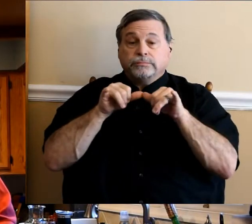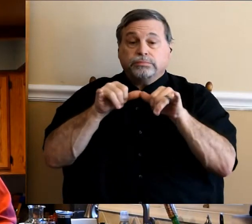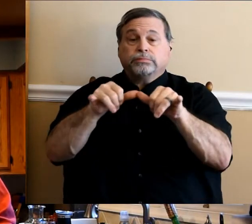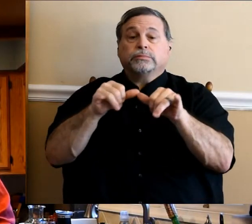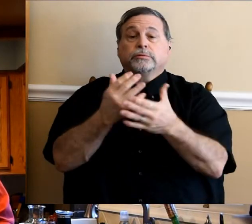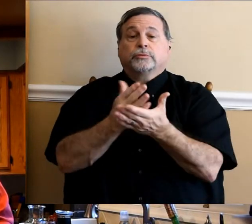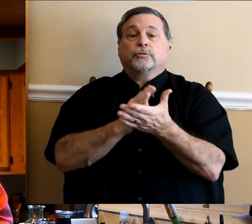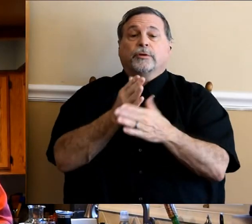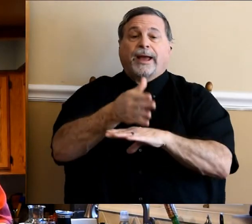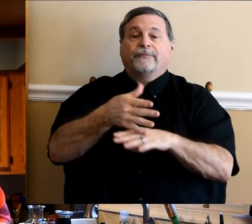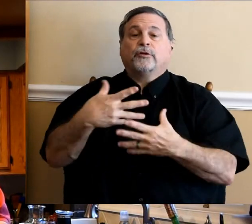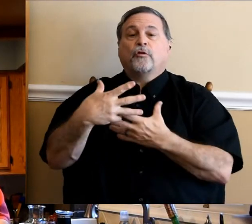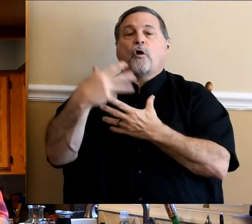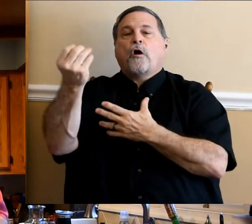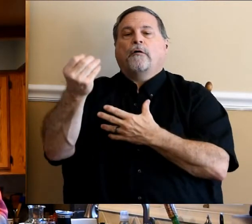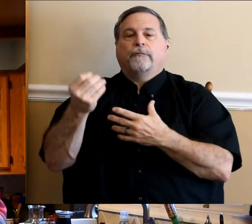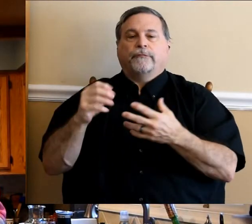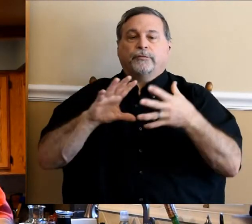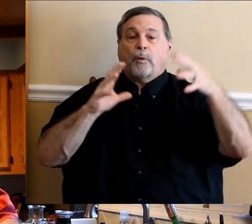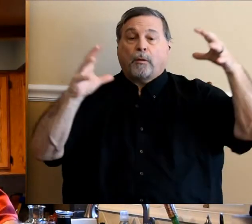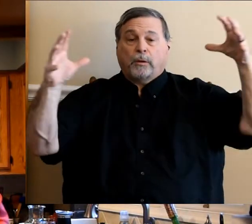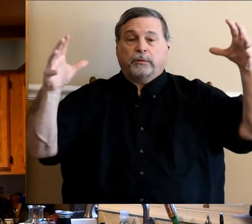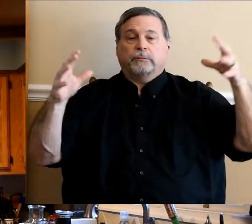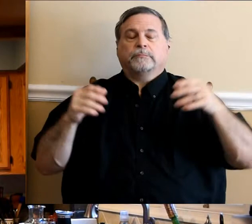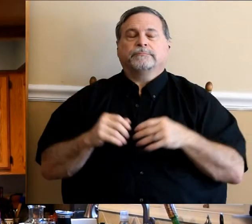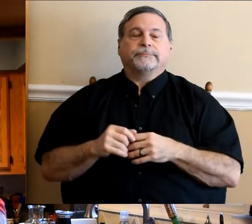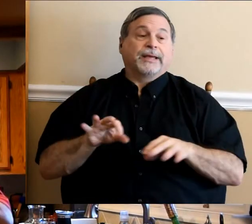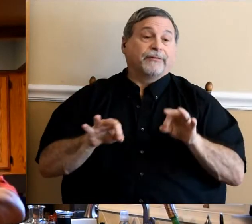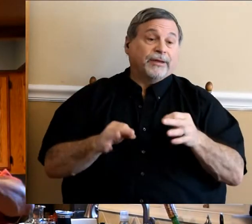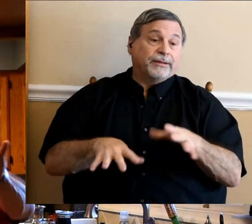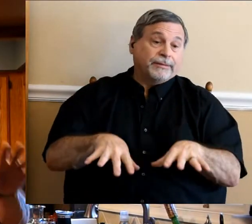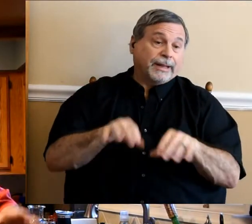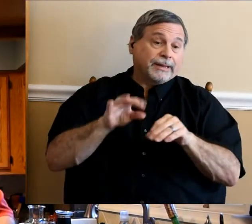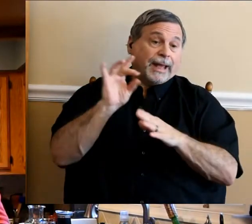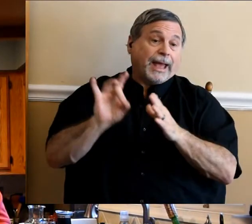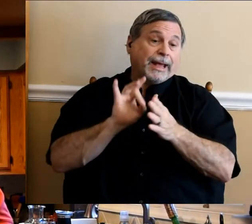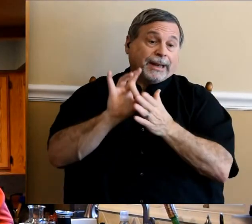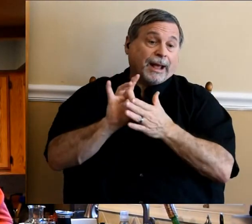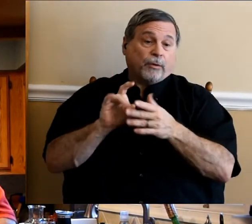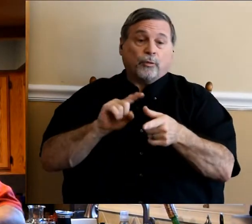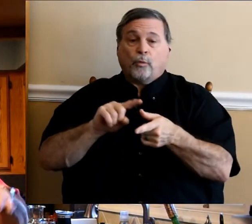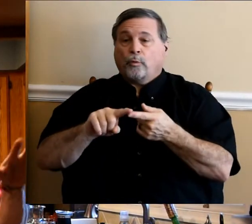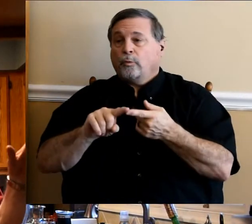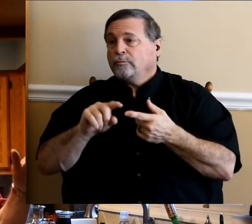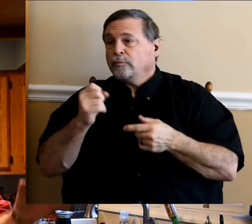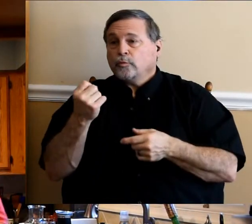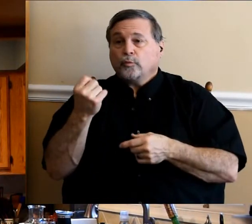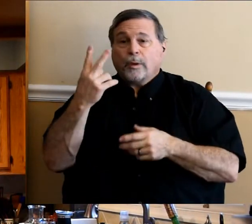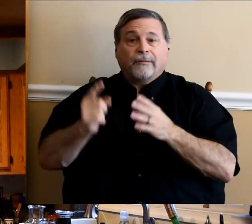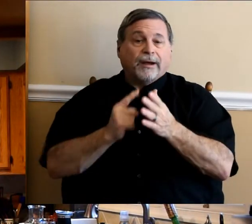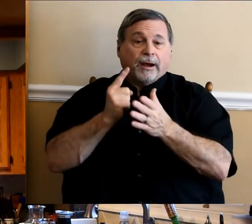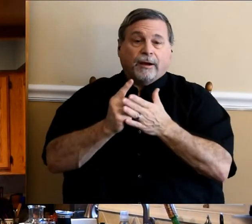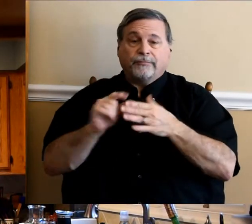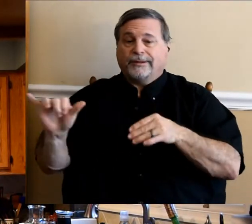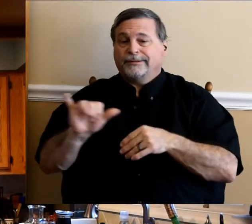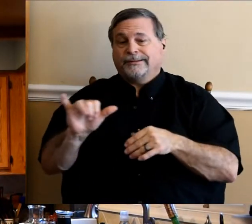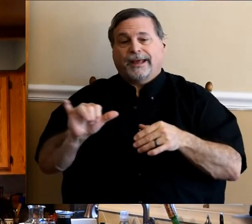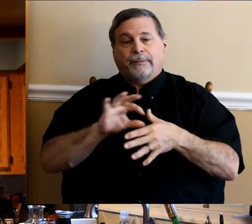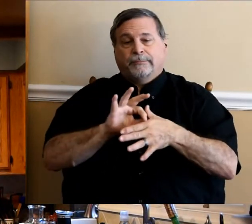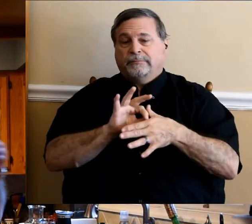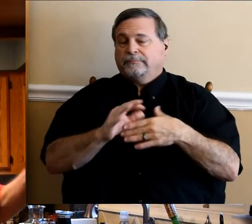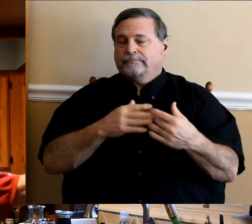when you take it off. And so whatever that takes, so if it takes you 8 hours for 8 pounds, or if it takes you 12 hours for 8